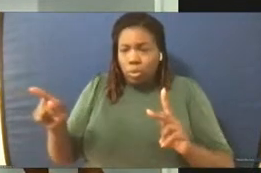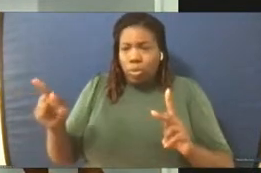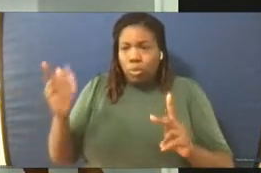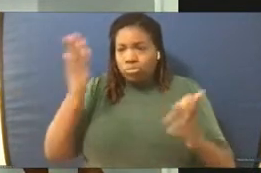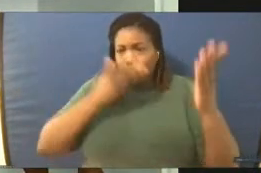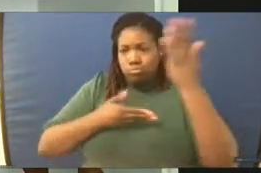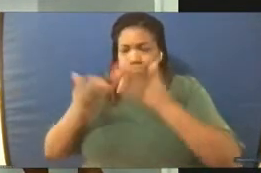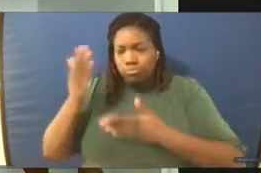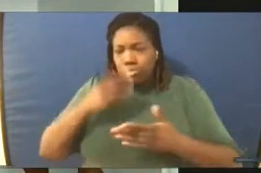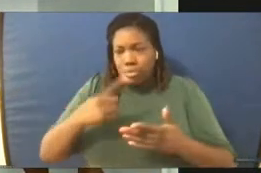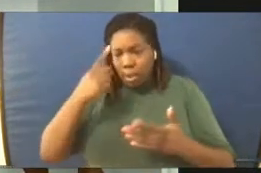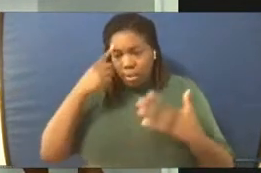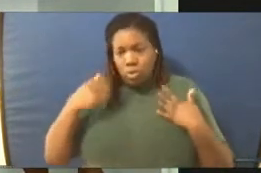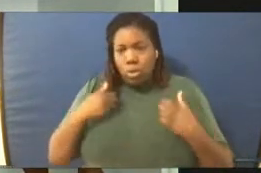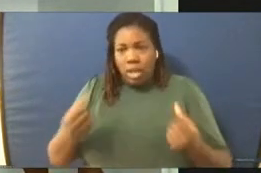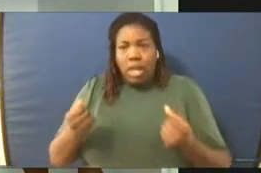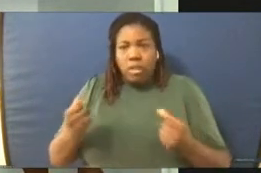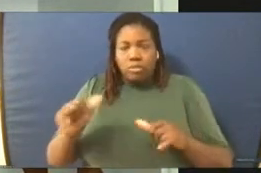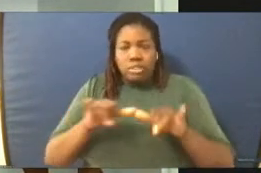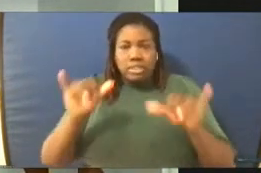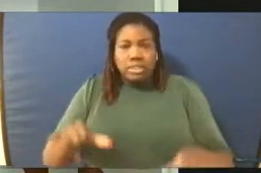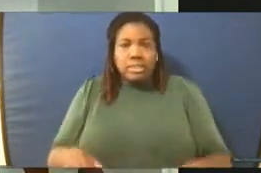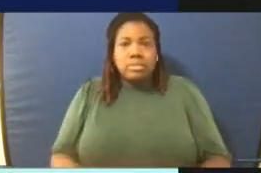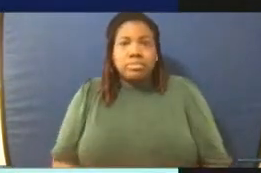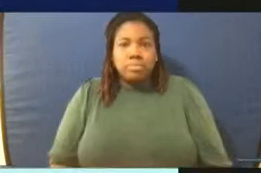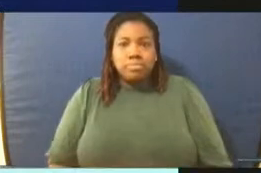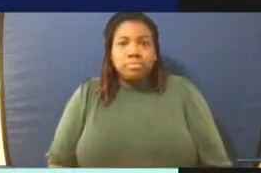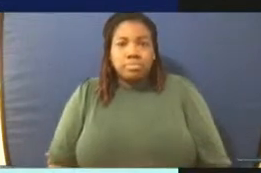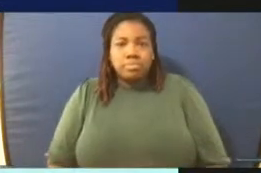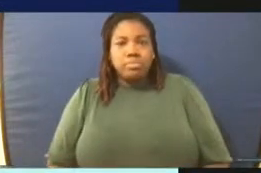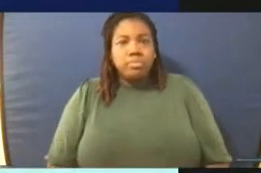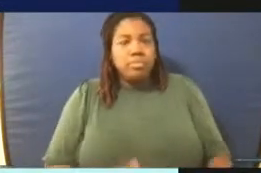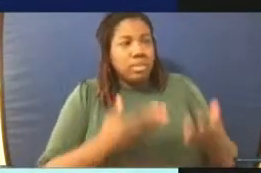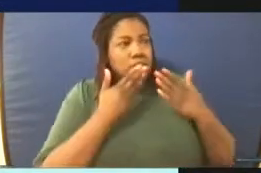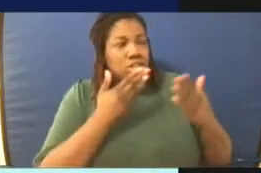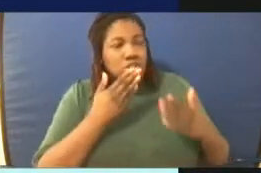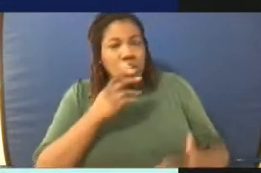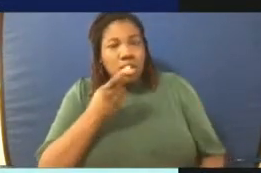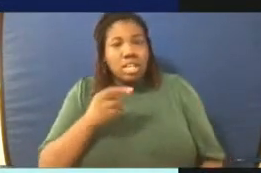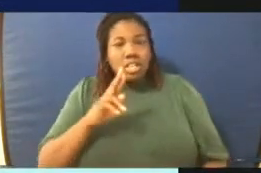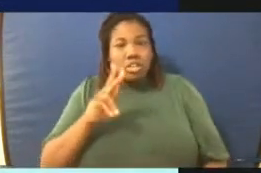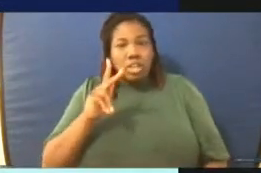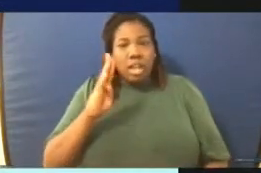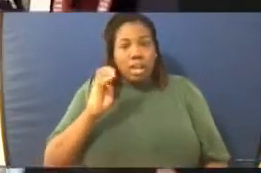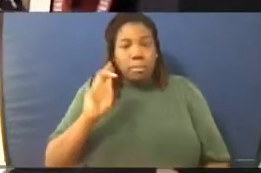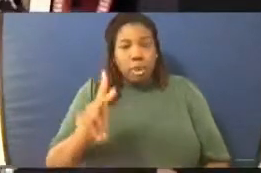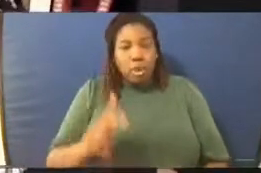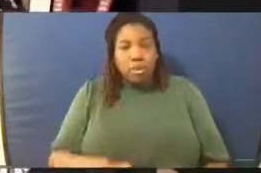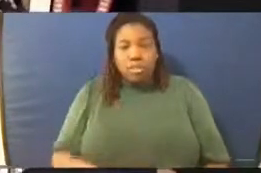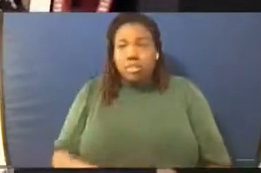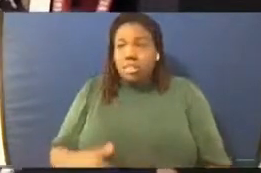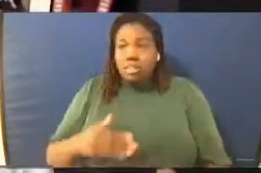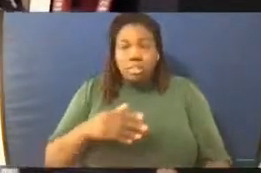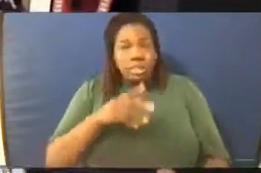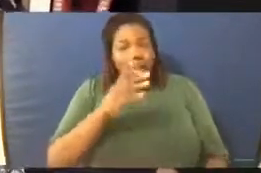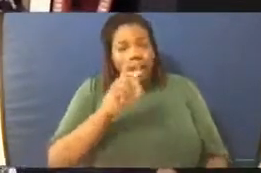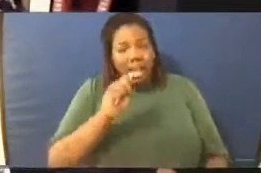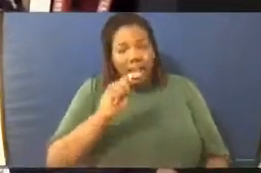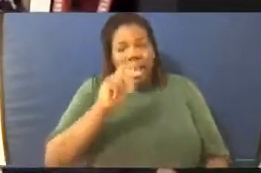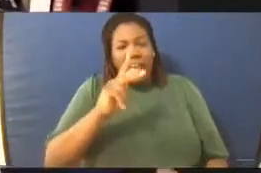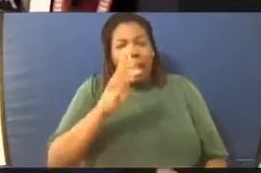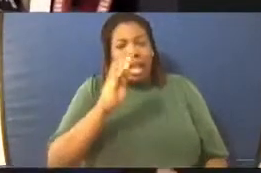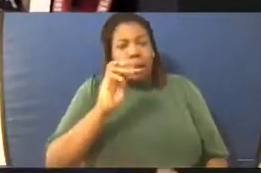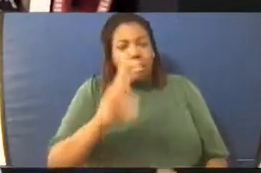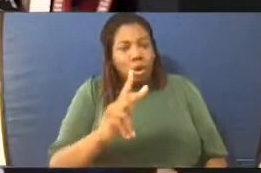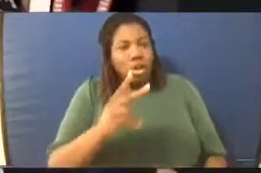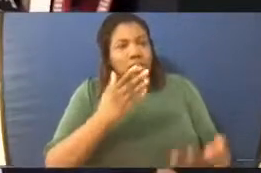mental health and behavioral health systems. All right, thank you so much, Dr. Evans. Dr. Akbar, please. Thank you so much, Dr. Ninya Smith,